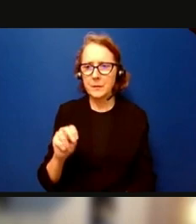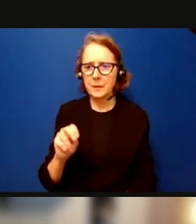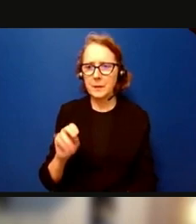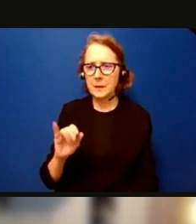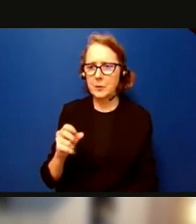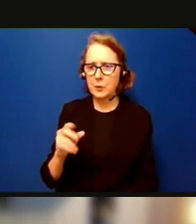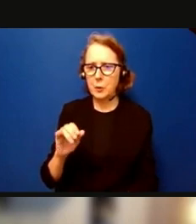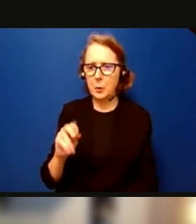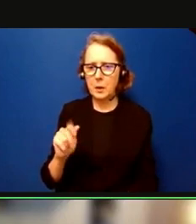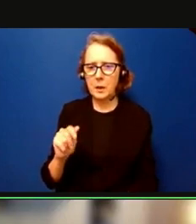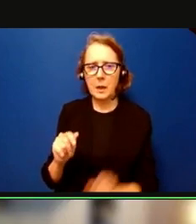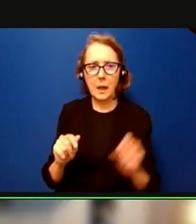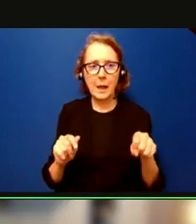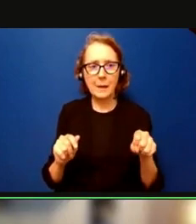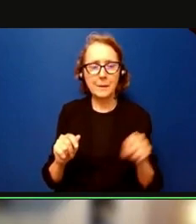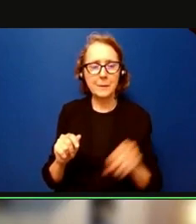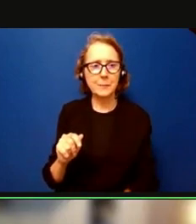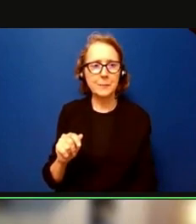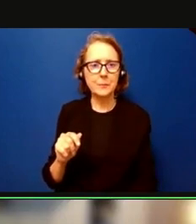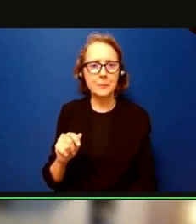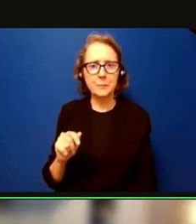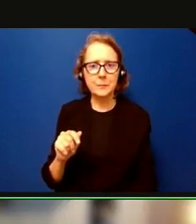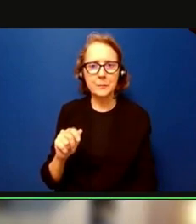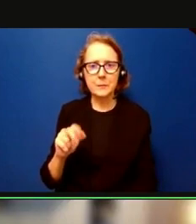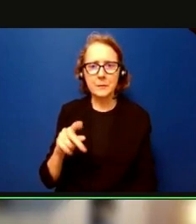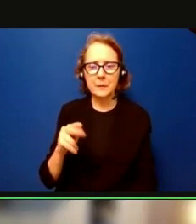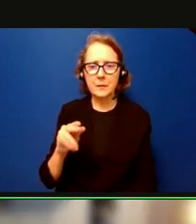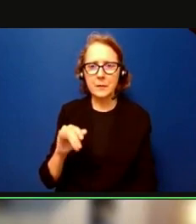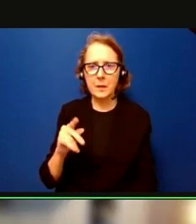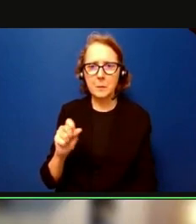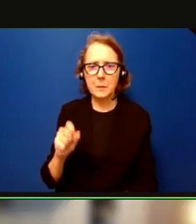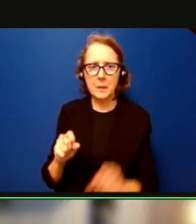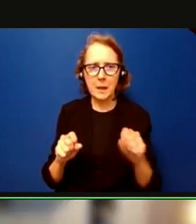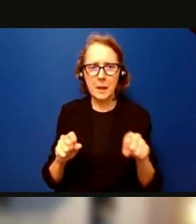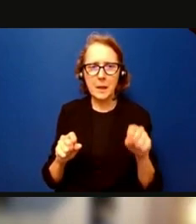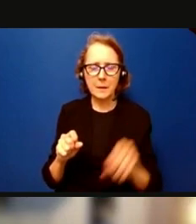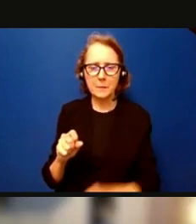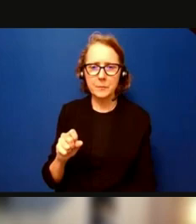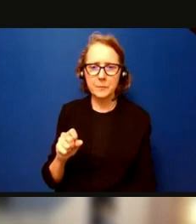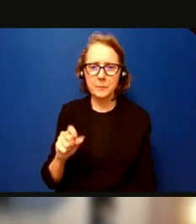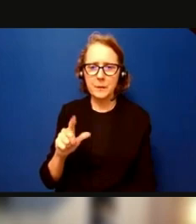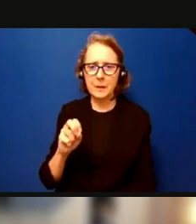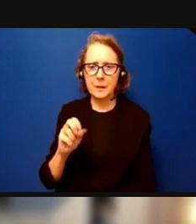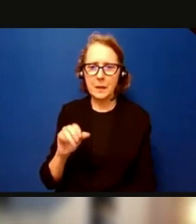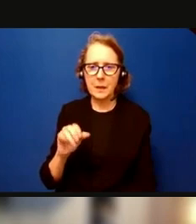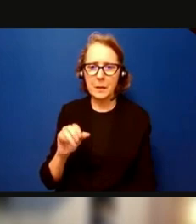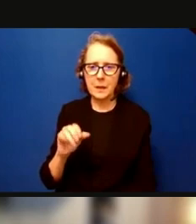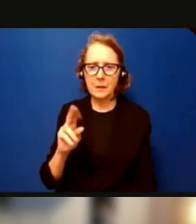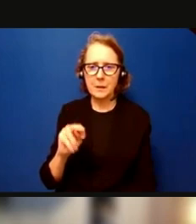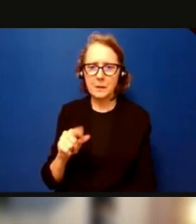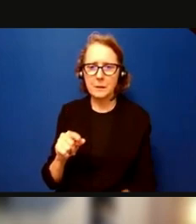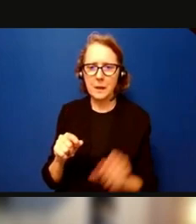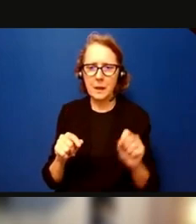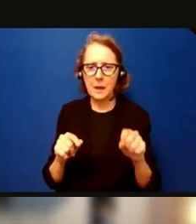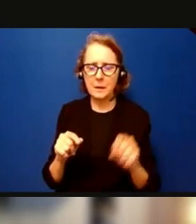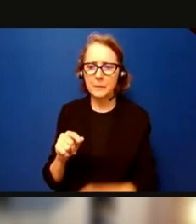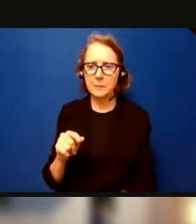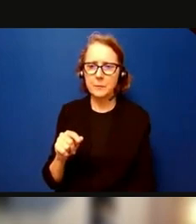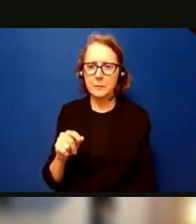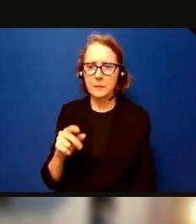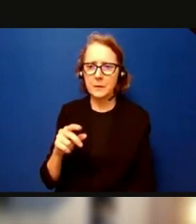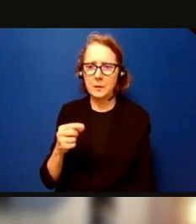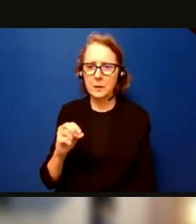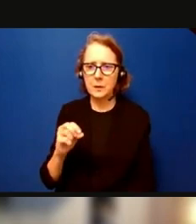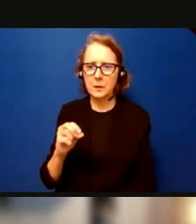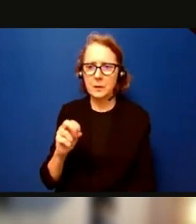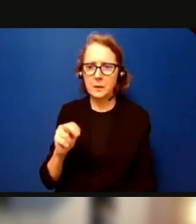Nishioka. Aye. Councilor Phillips. Aye. Councilor Leung. Aye. Councilor